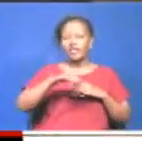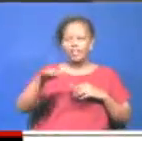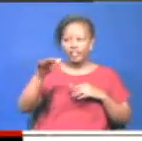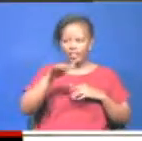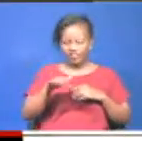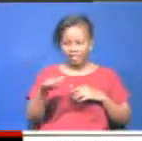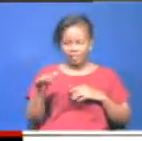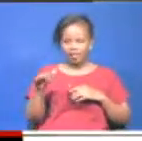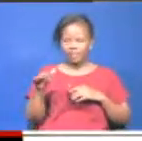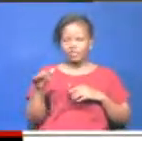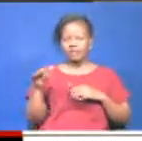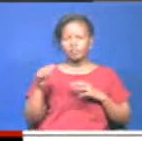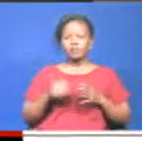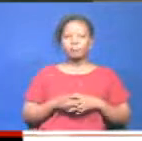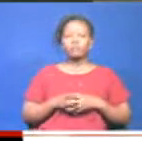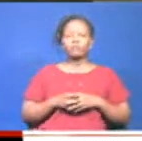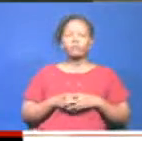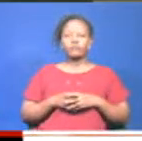Samuel Karioki.